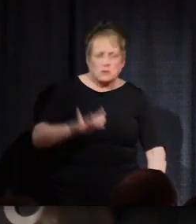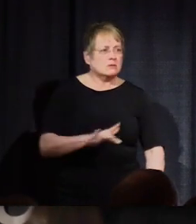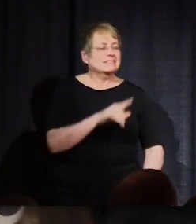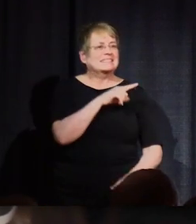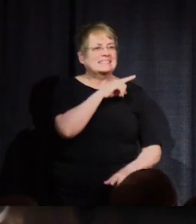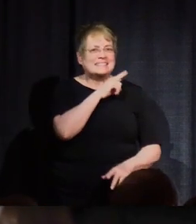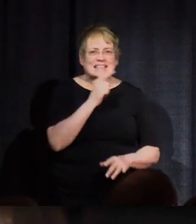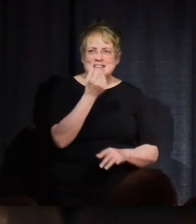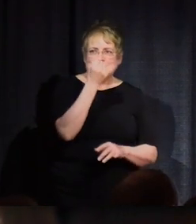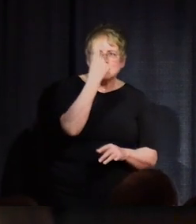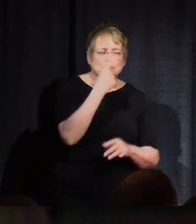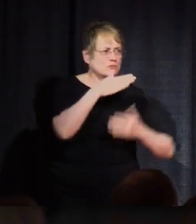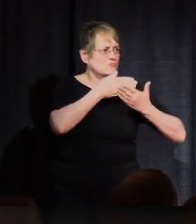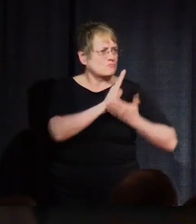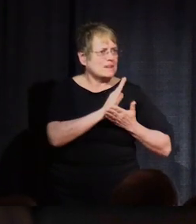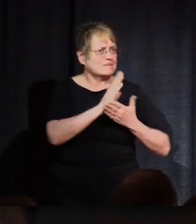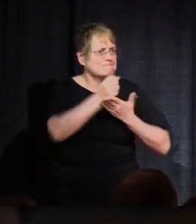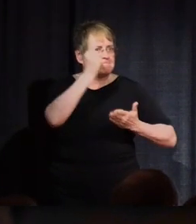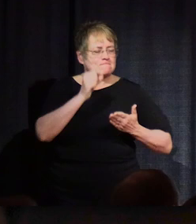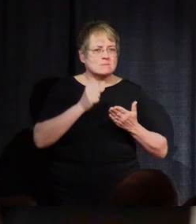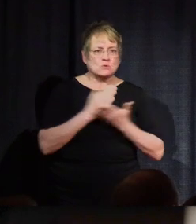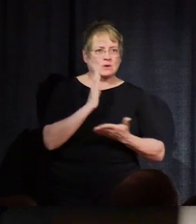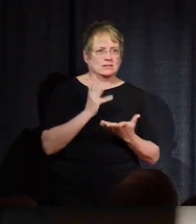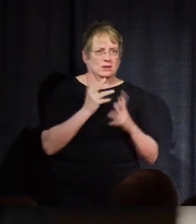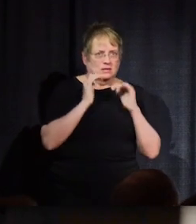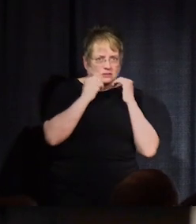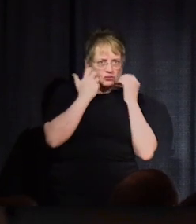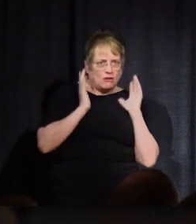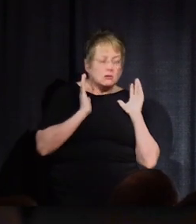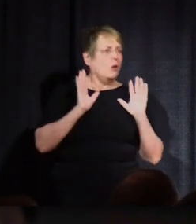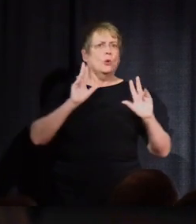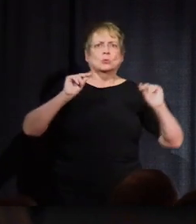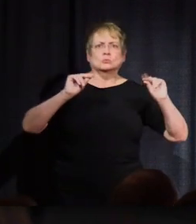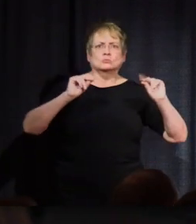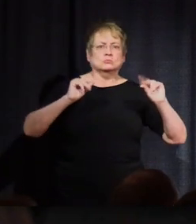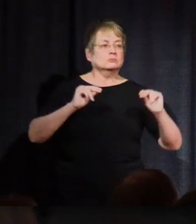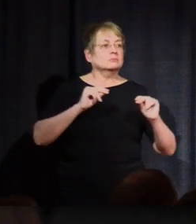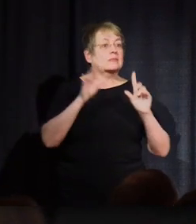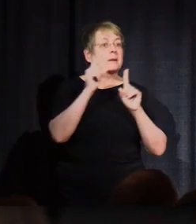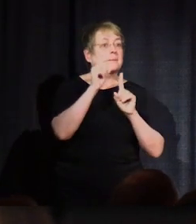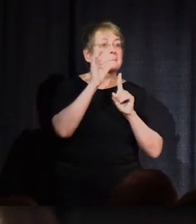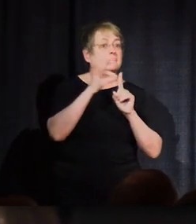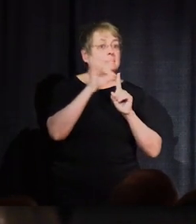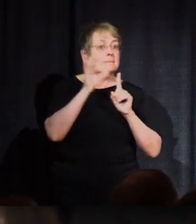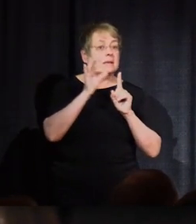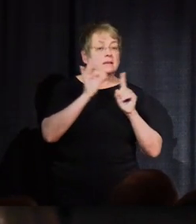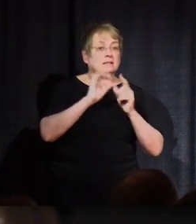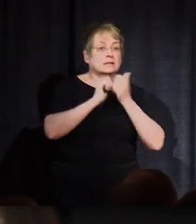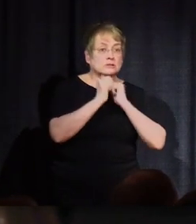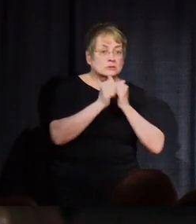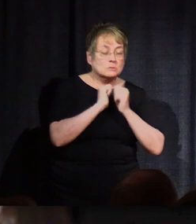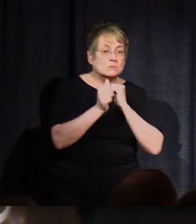understand and exercise their rights they're not shrinking violets at all because pakistani sports programs teach women's